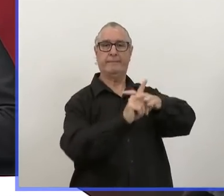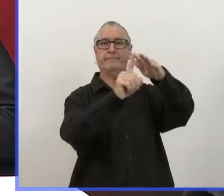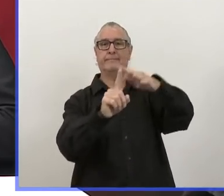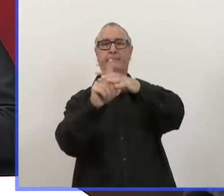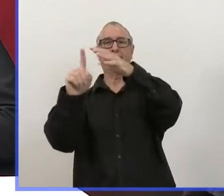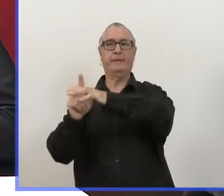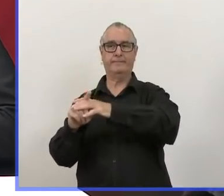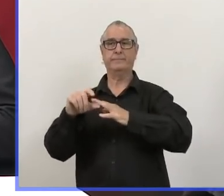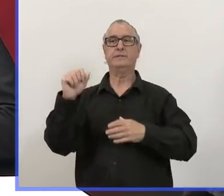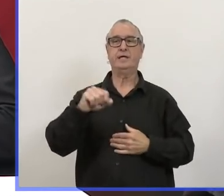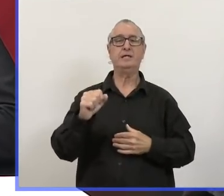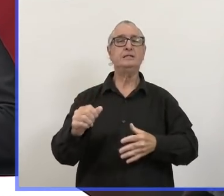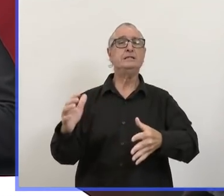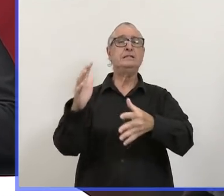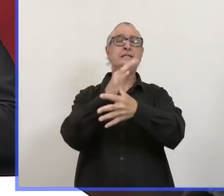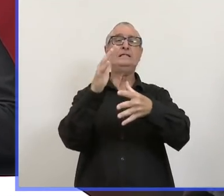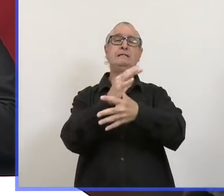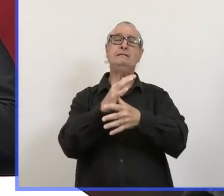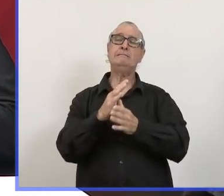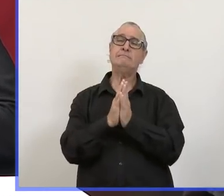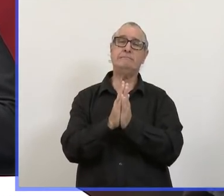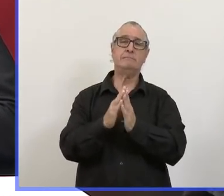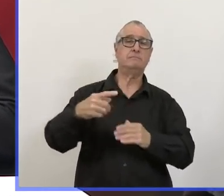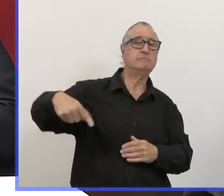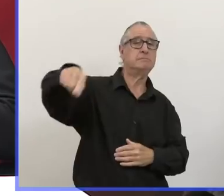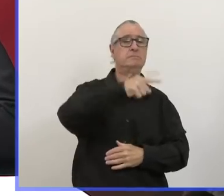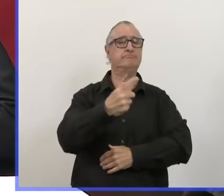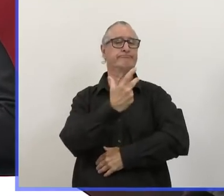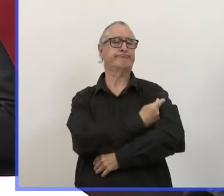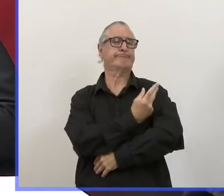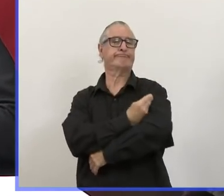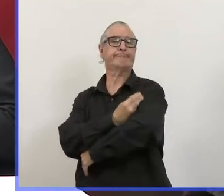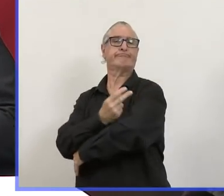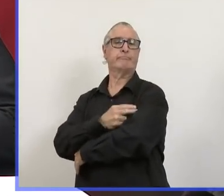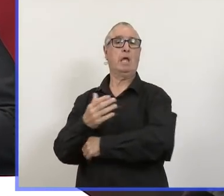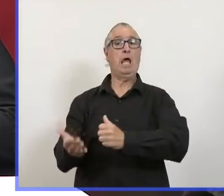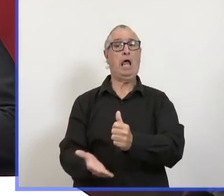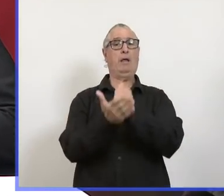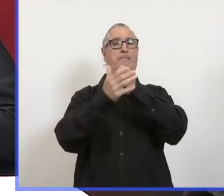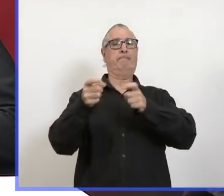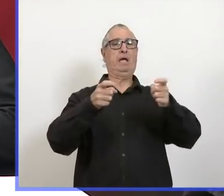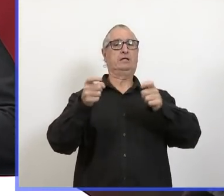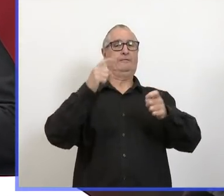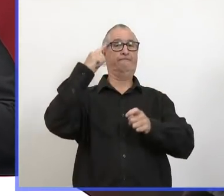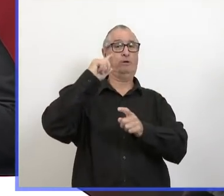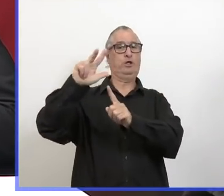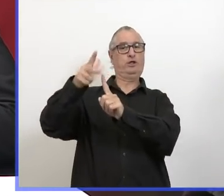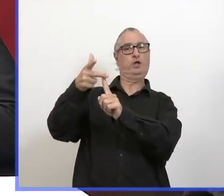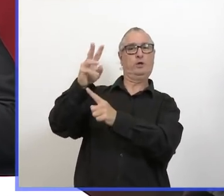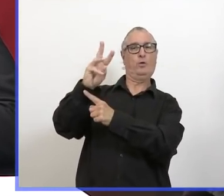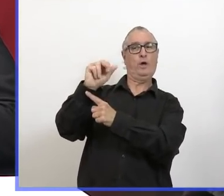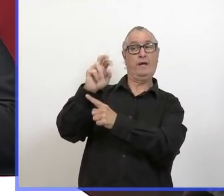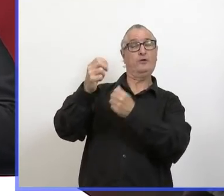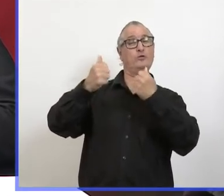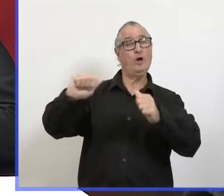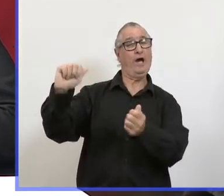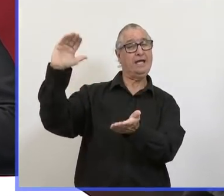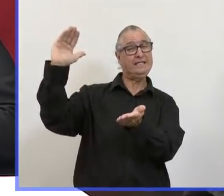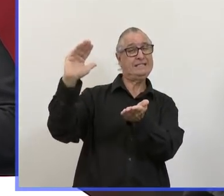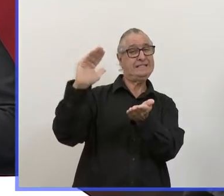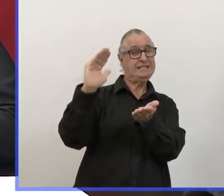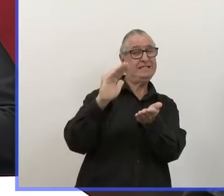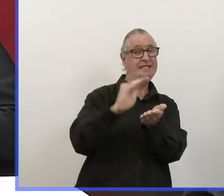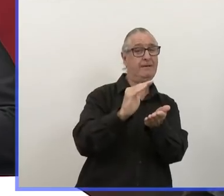in our ability to prevent, to manage this wave, to kind of get the numbers down really quick, to create that nadir, to create that